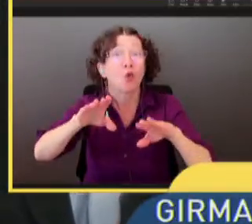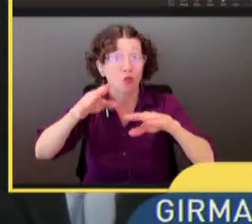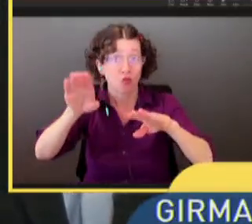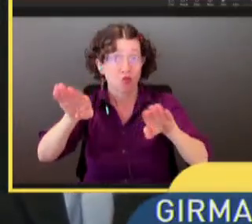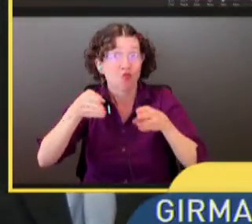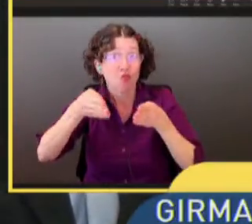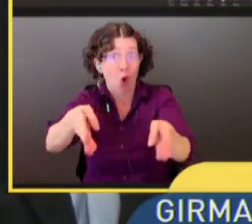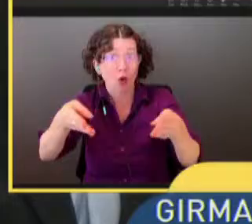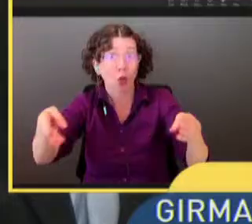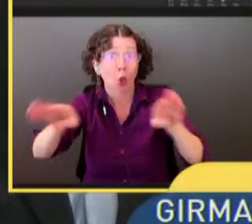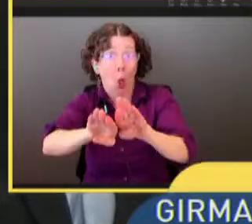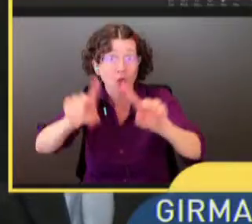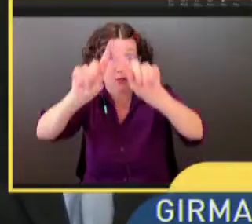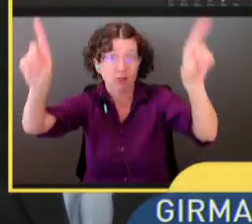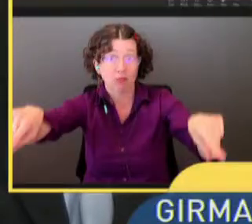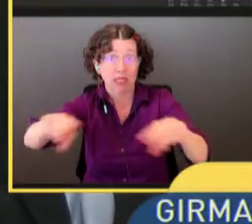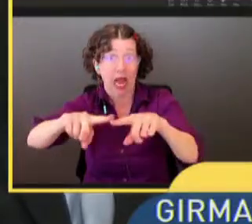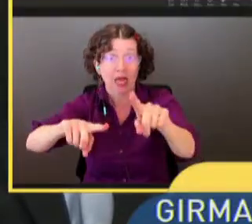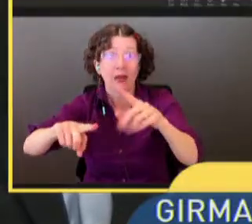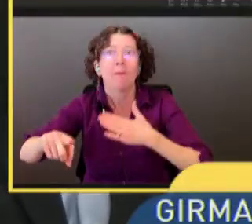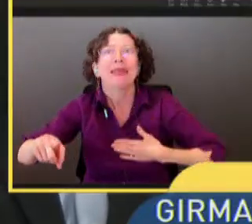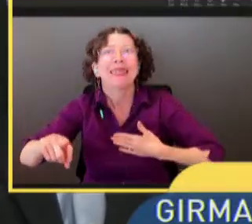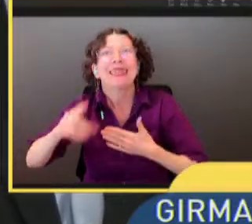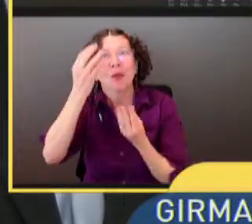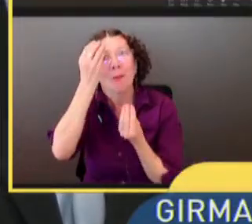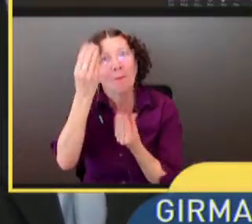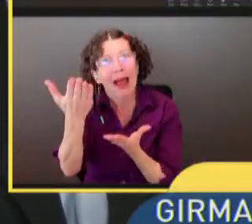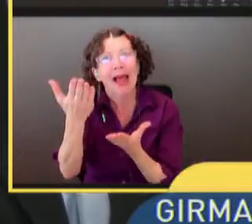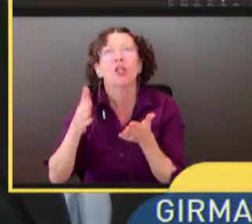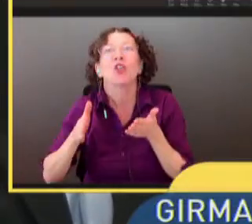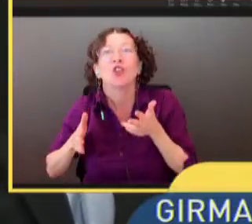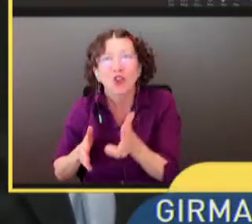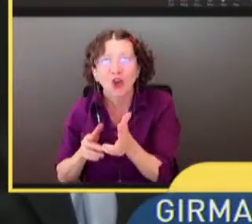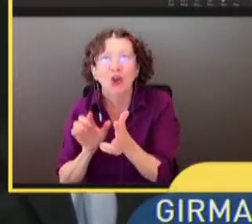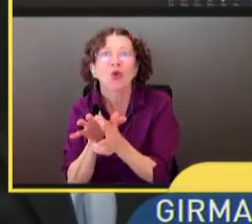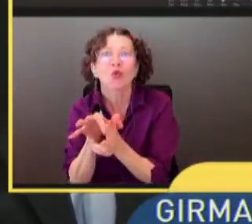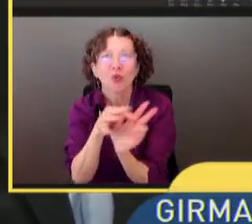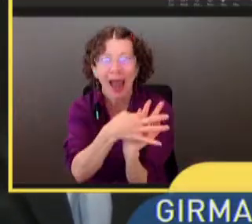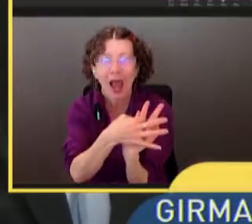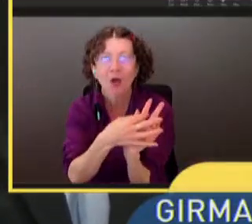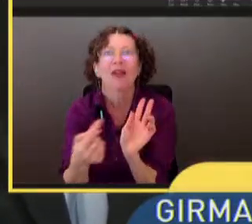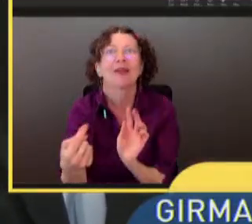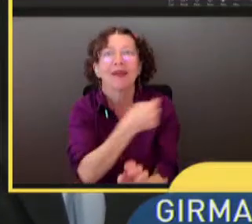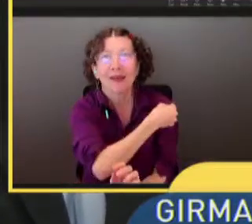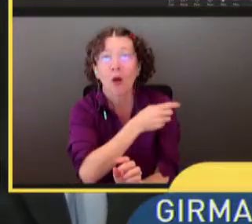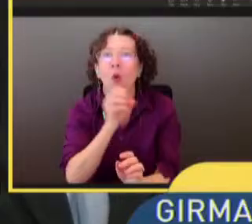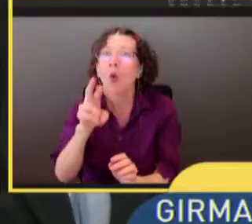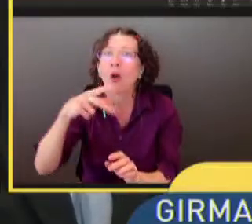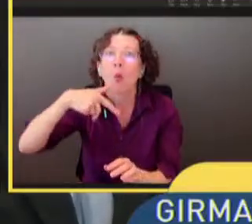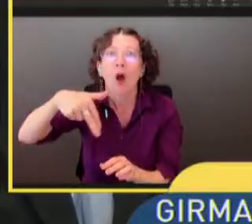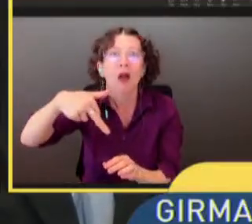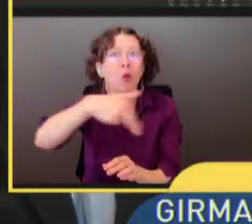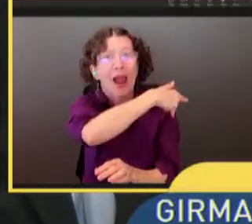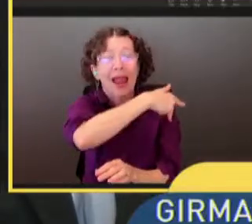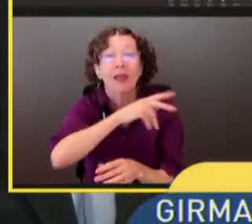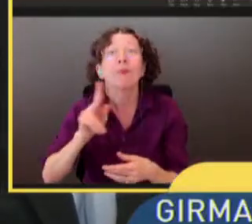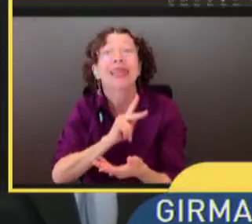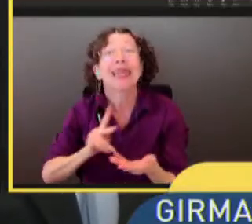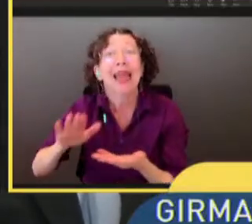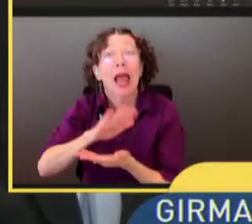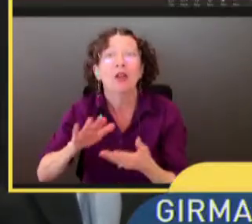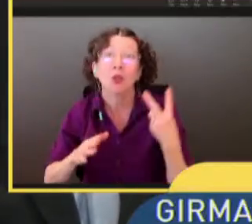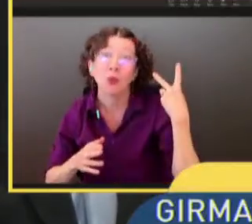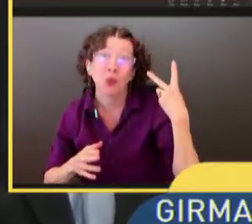enforcement, avoid flooded roads, do not drive or walk through standing water, do not drive around barricades or